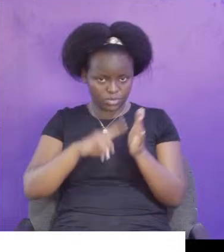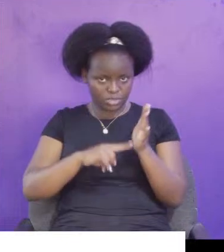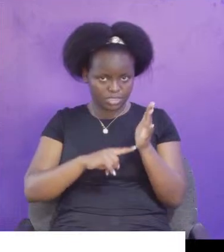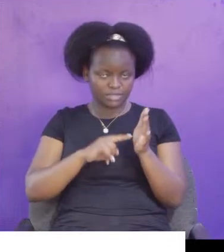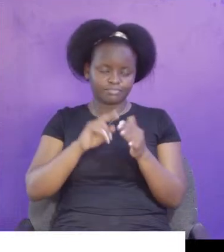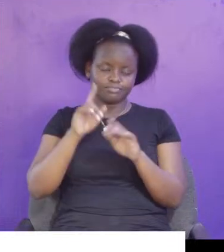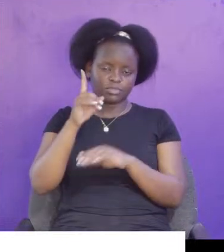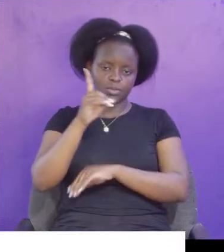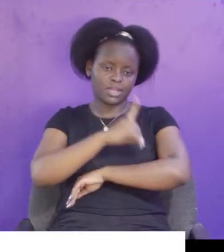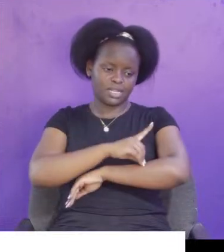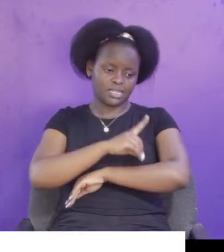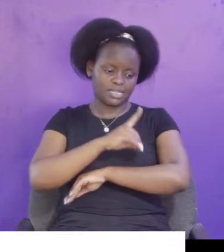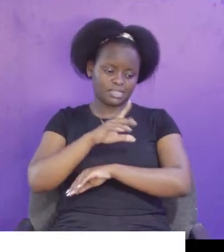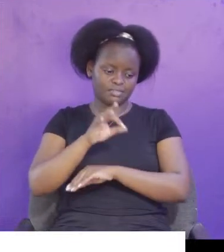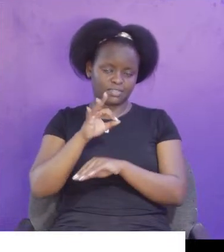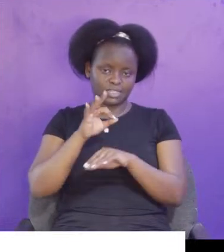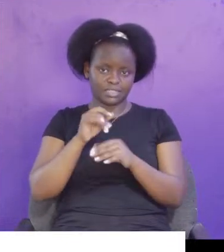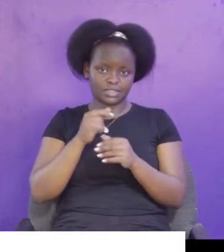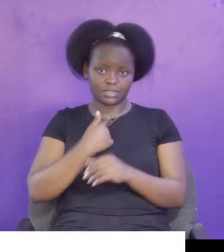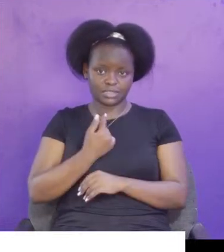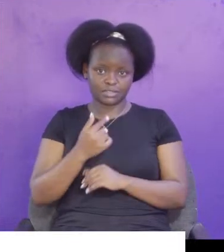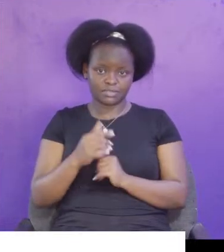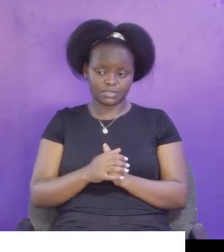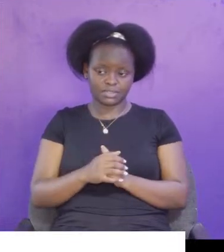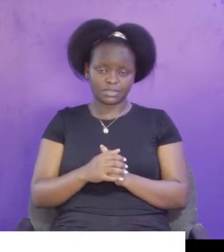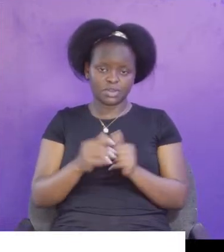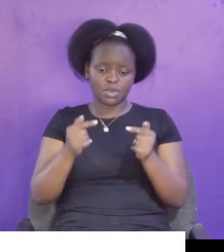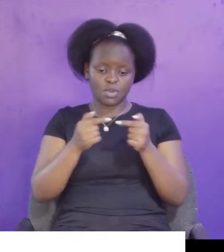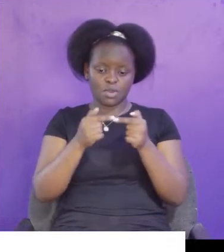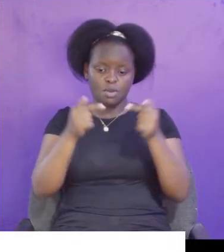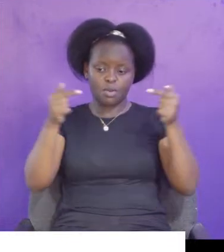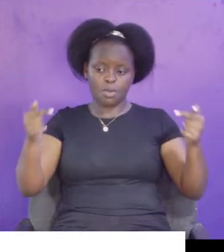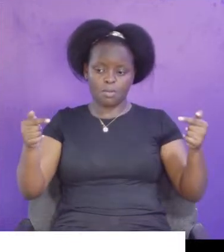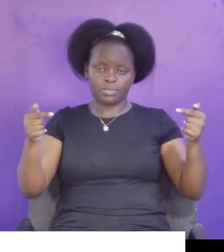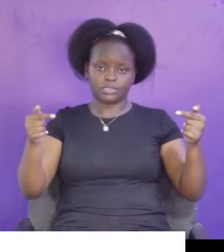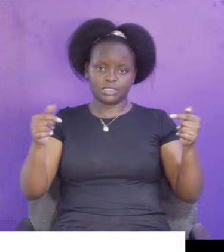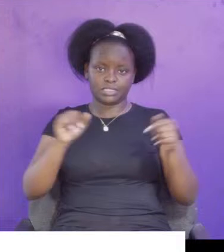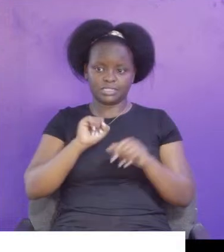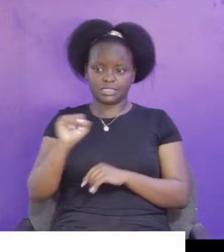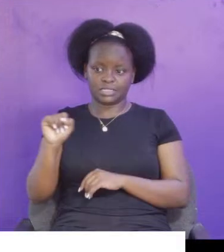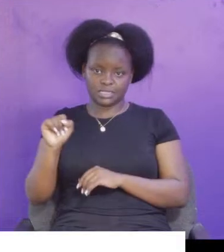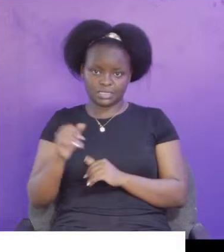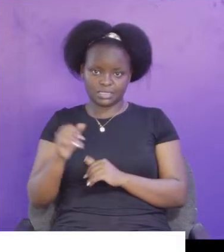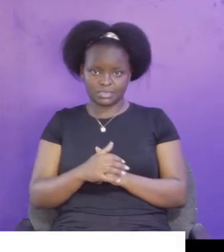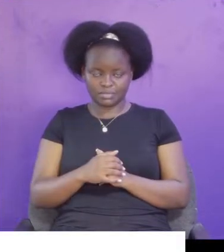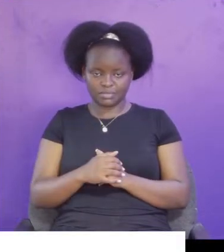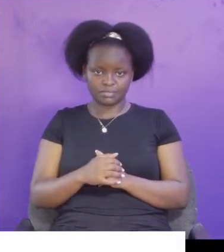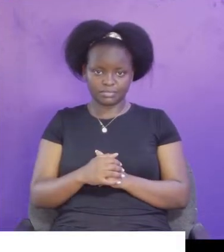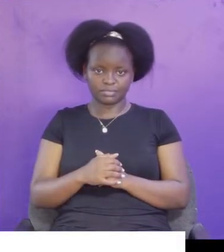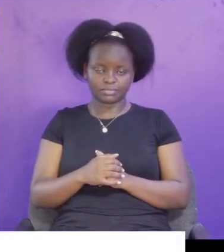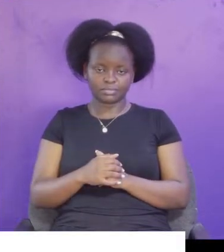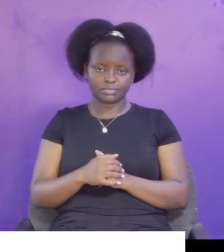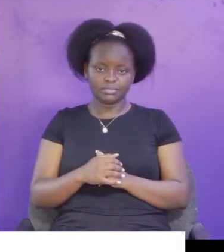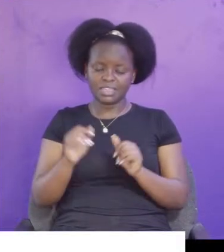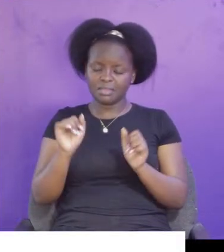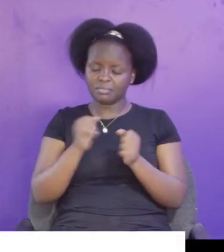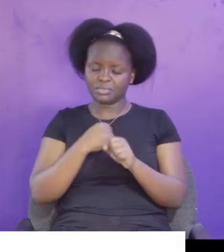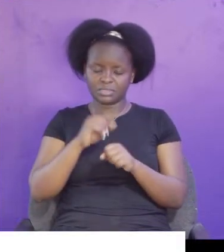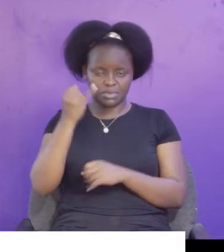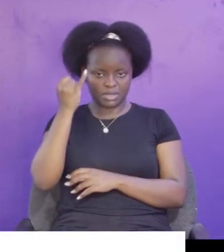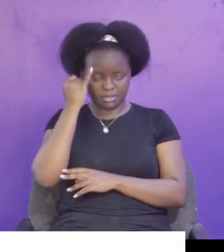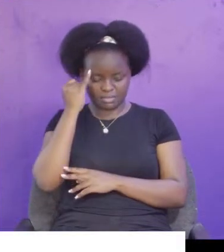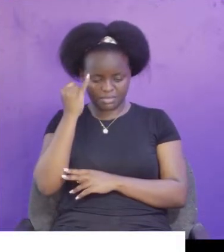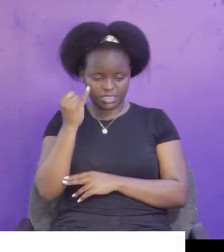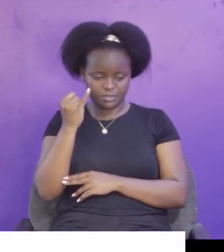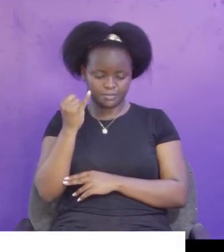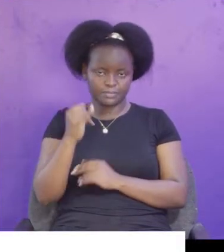find ourselves on opposite sides, nor could I have imagined that years